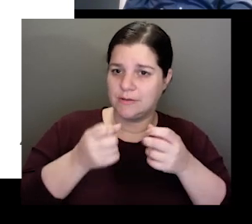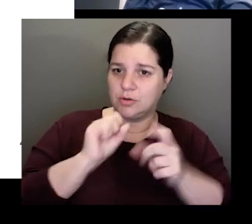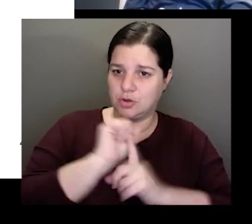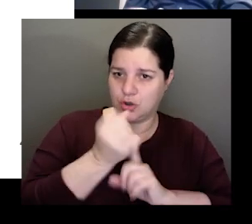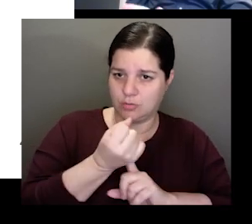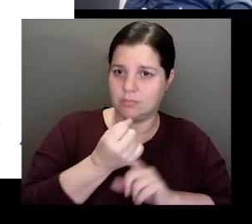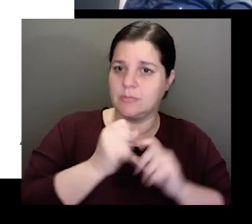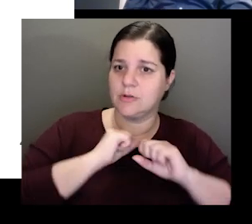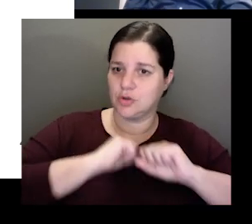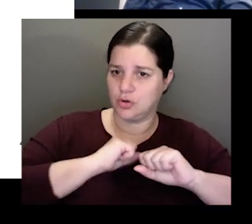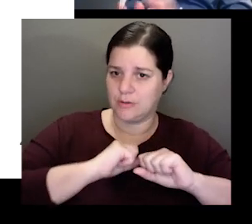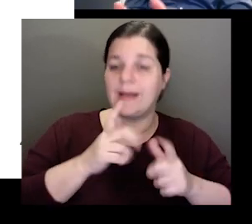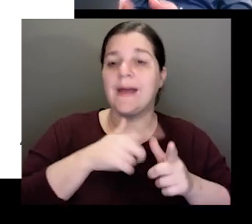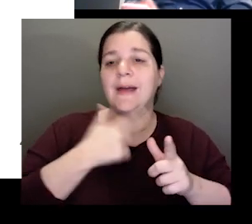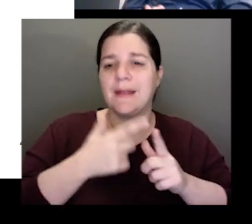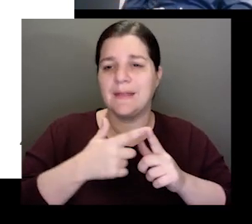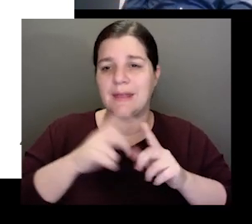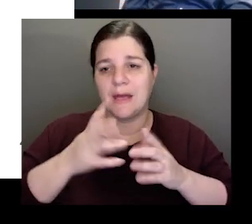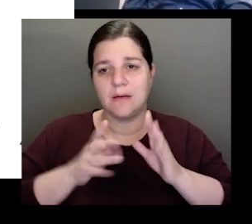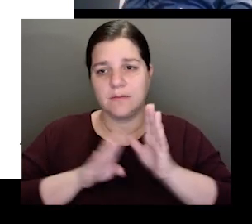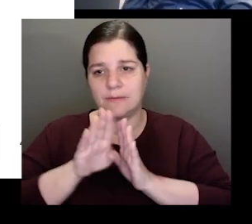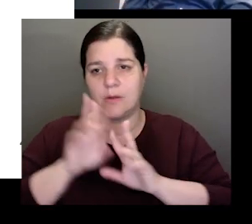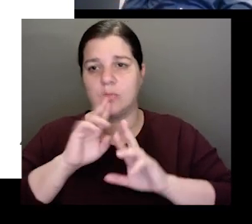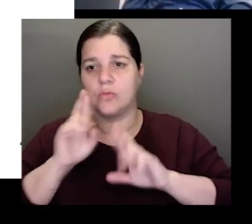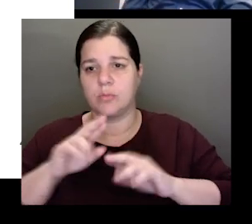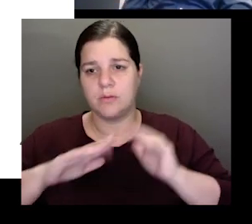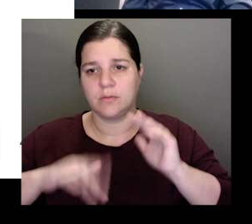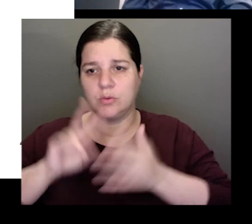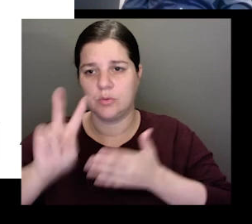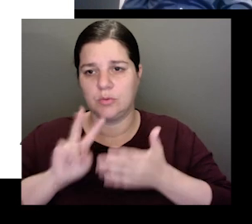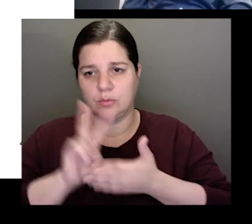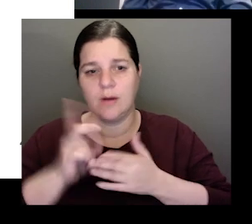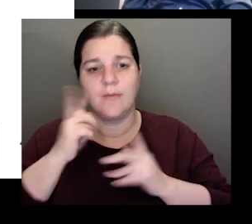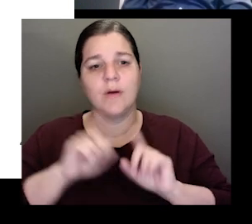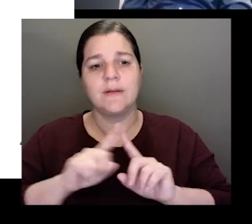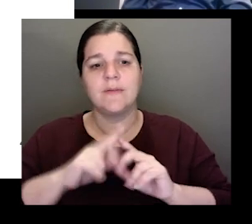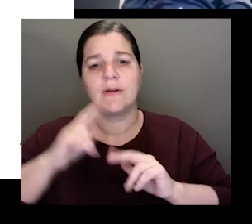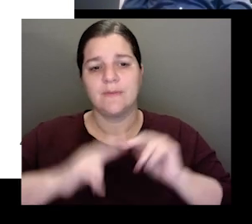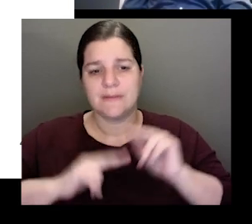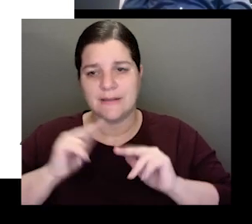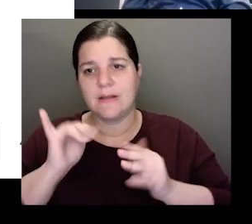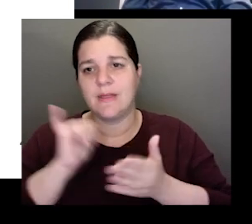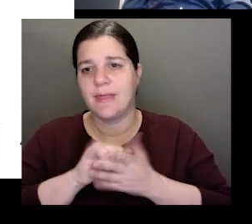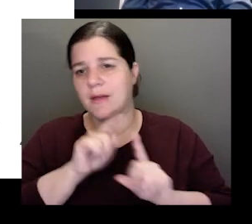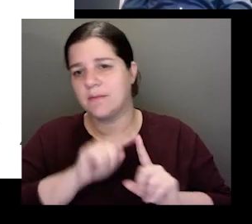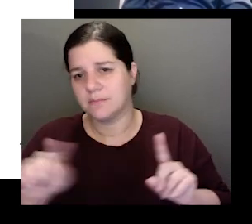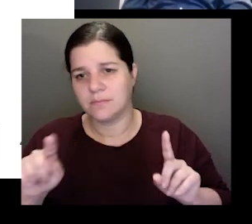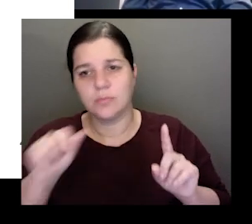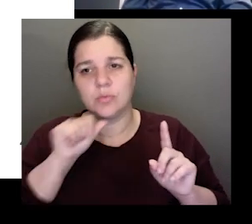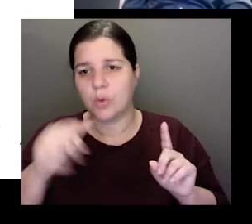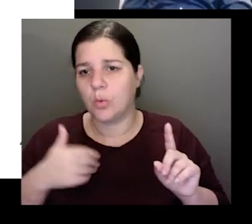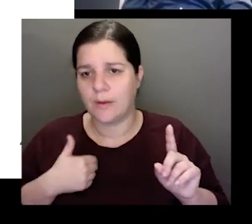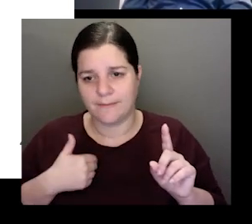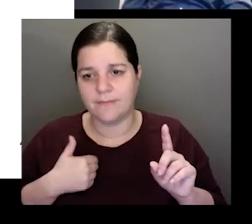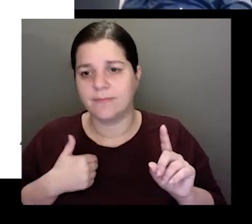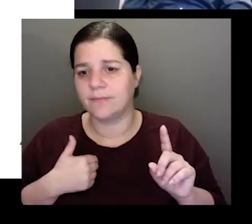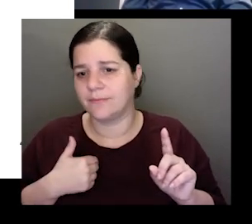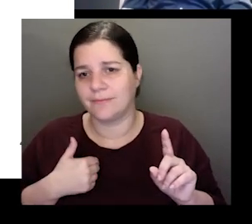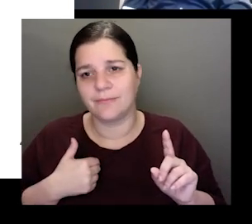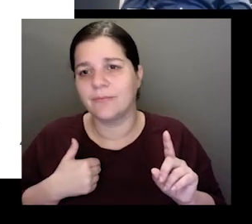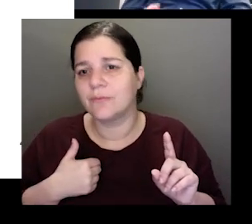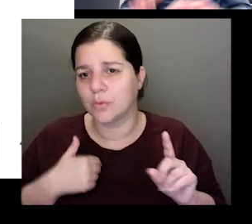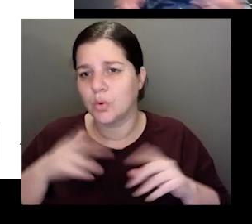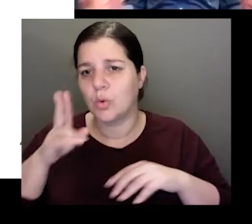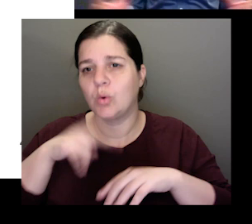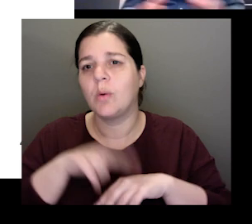consideration, produce a report in under 2 hours at facilities that do not have